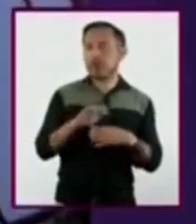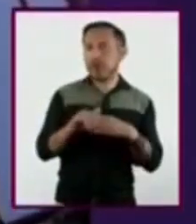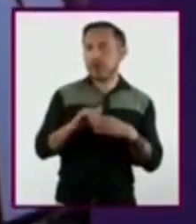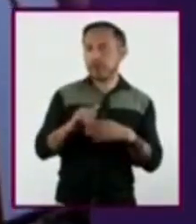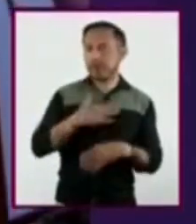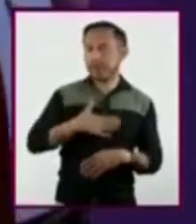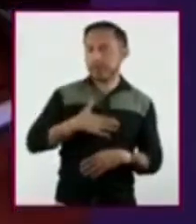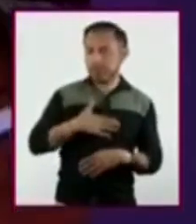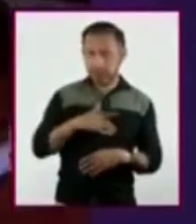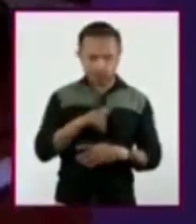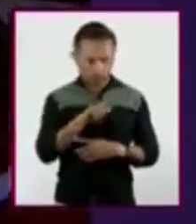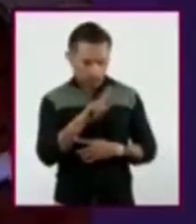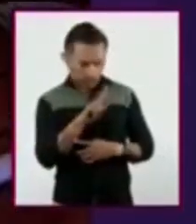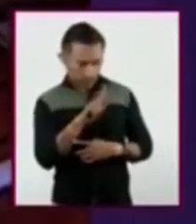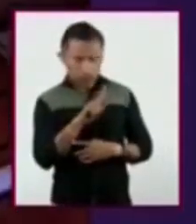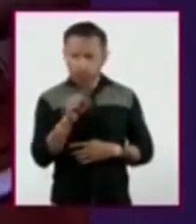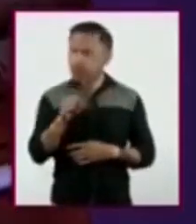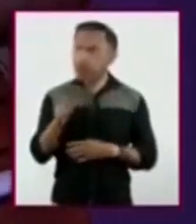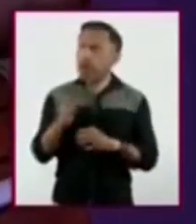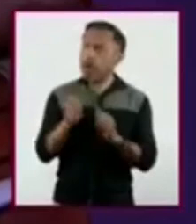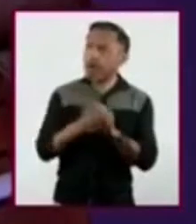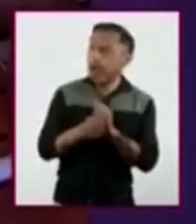$21? Yes, cash or charge?